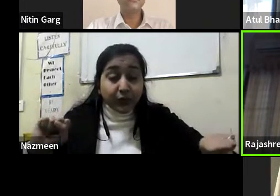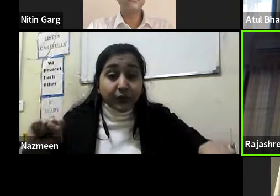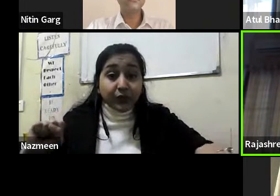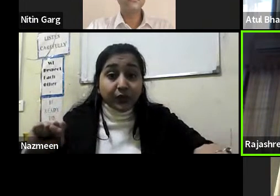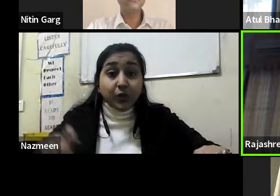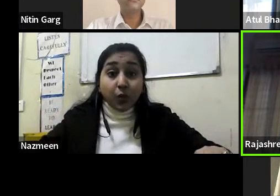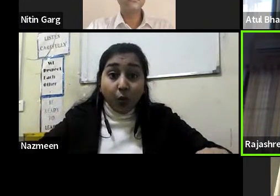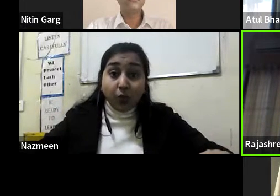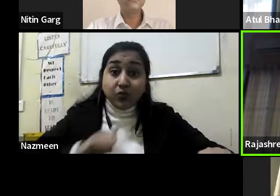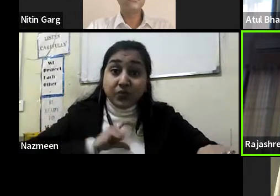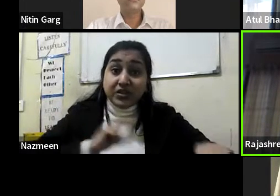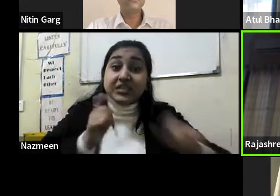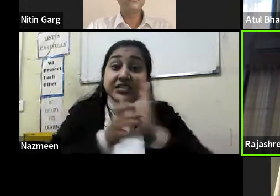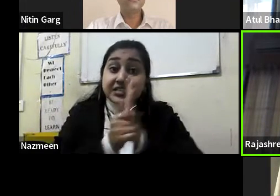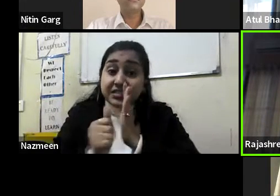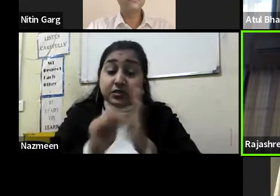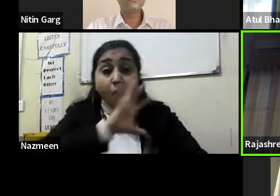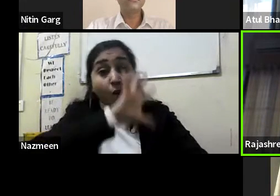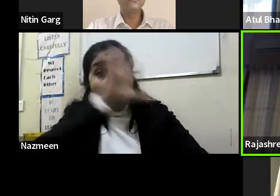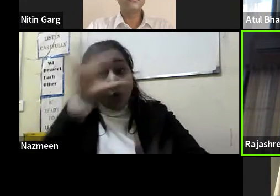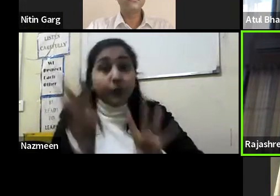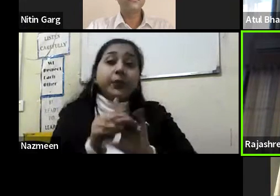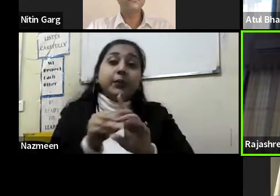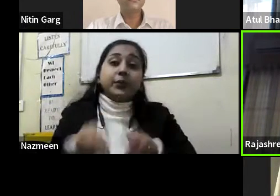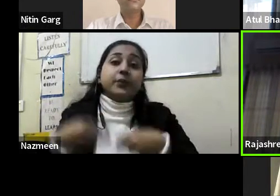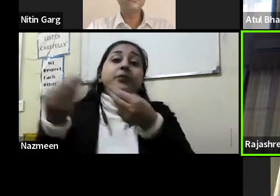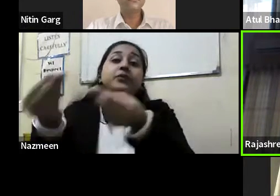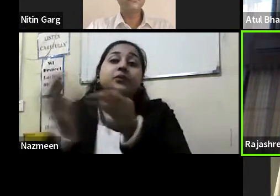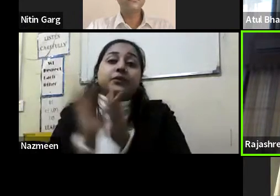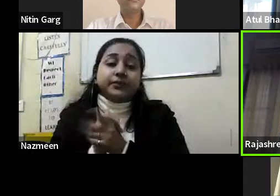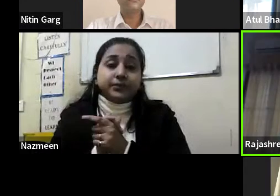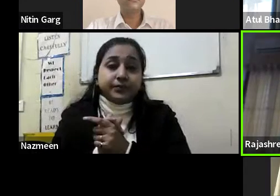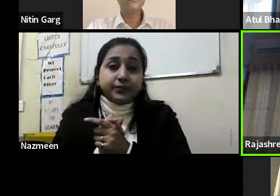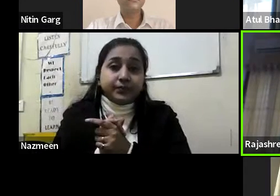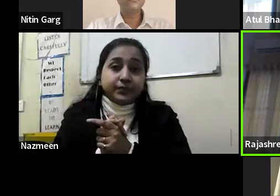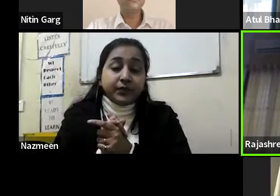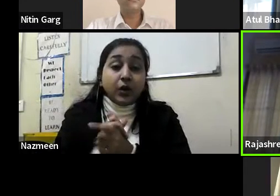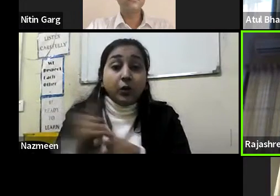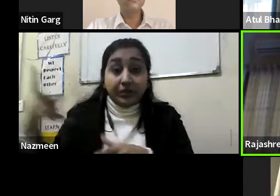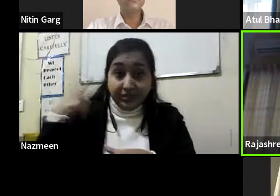confidence, skill, and everything for playing such a leadership role.